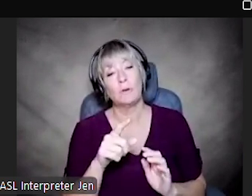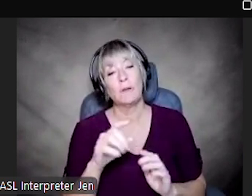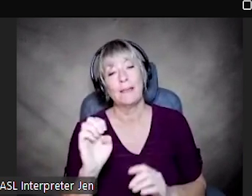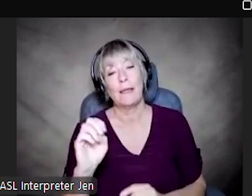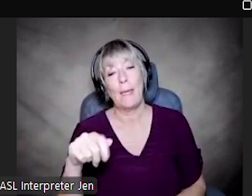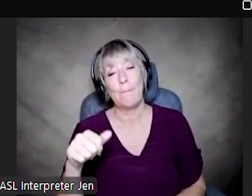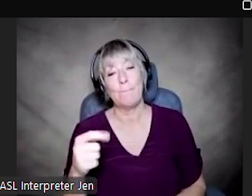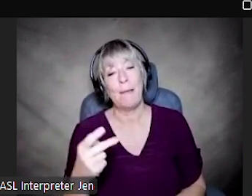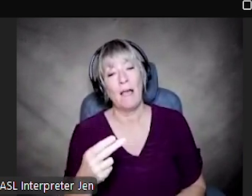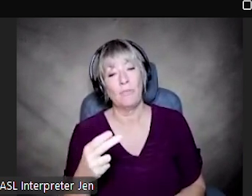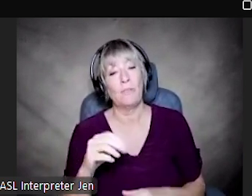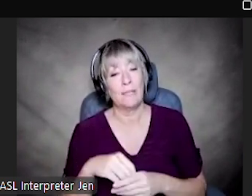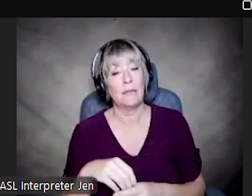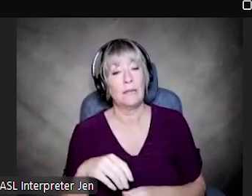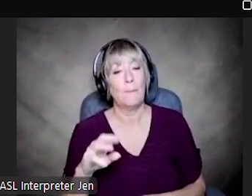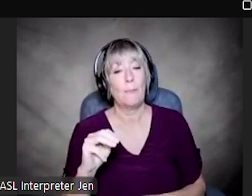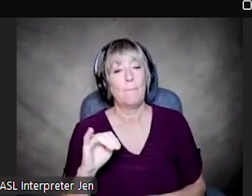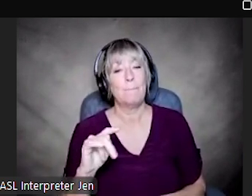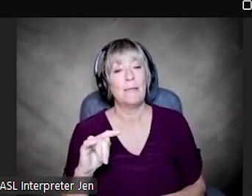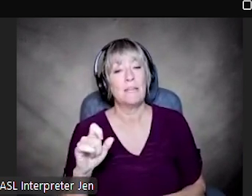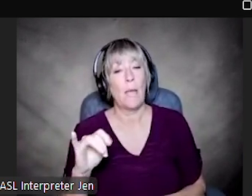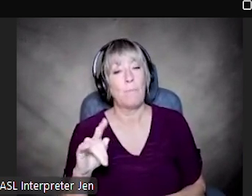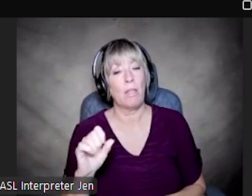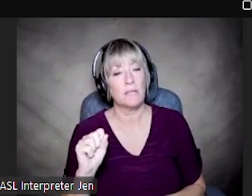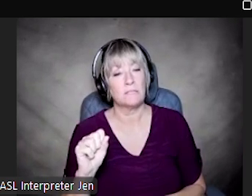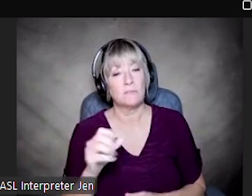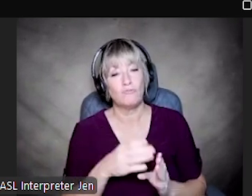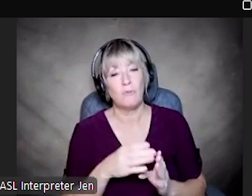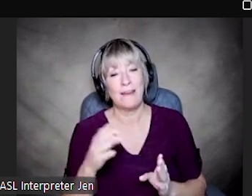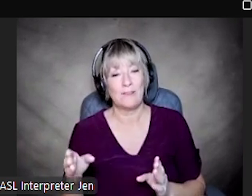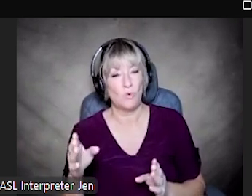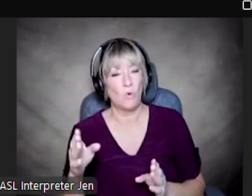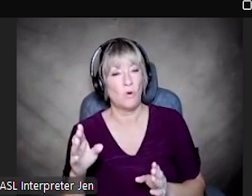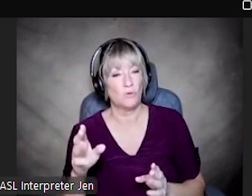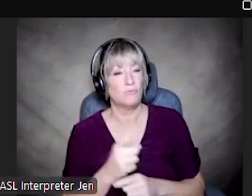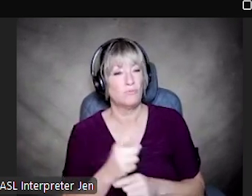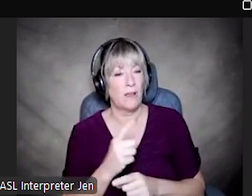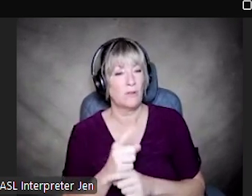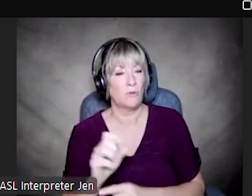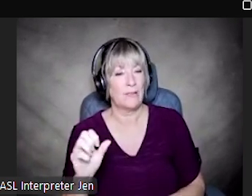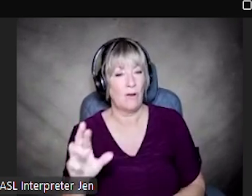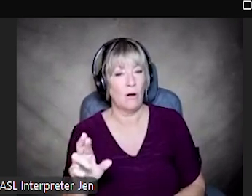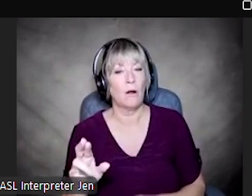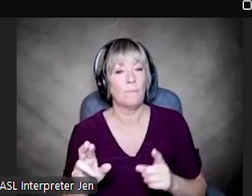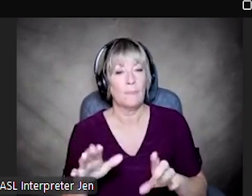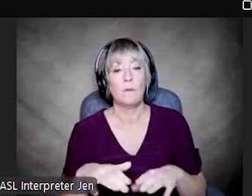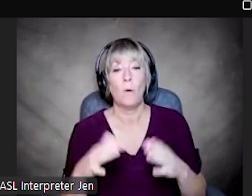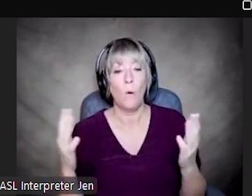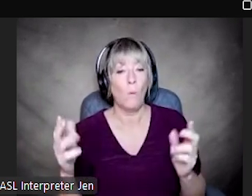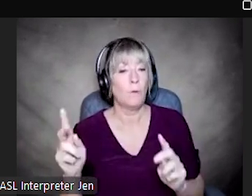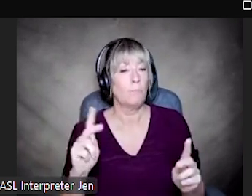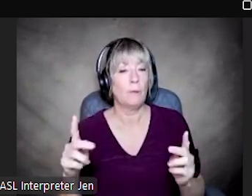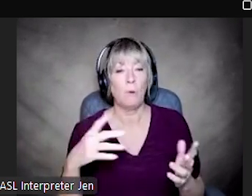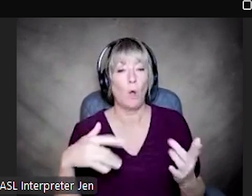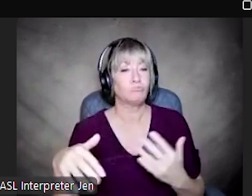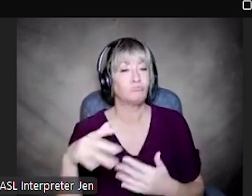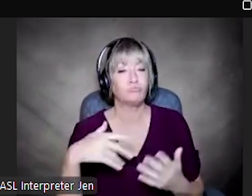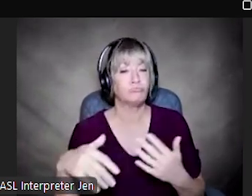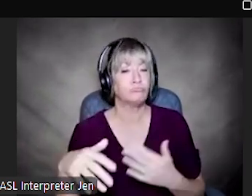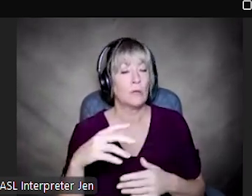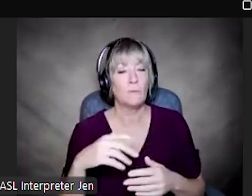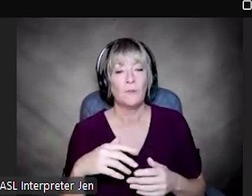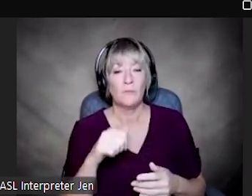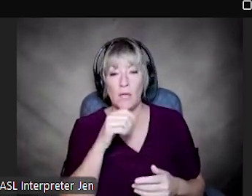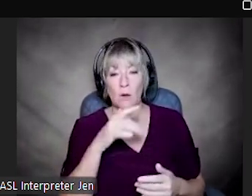empath unit in Minneapolis, which is right next door to additional hospital ER, it's open. People are free to move about. They